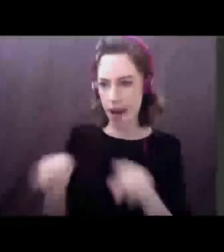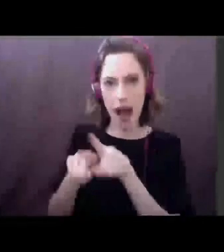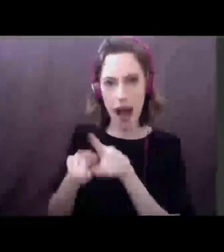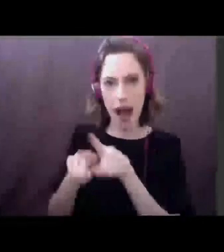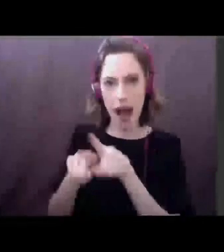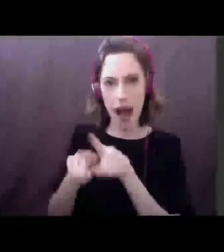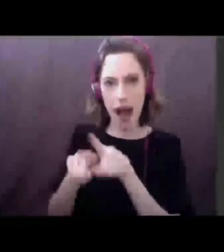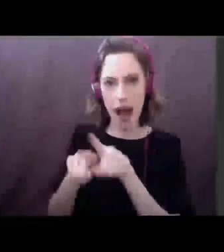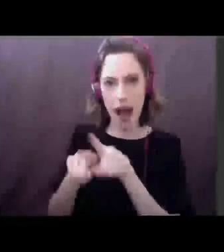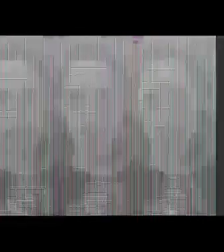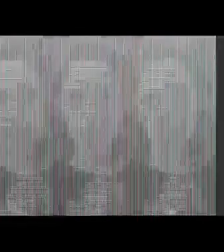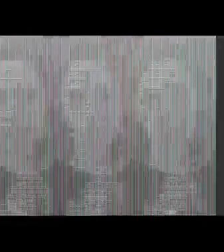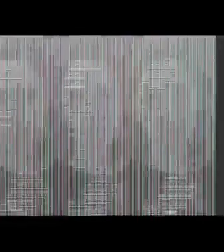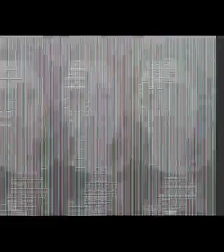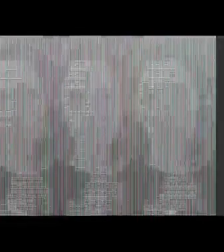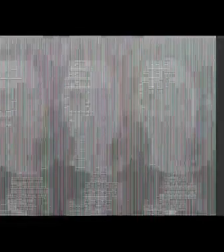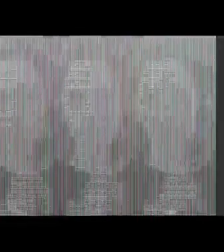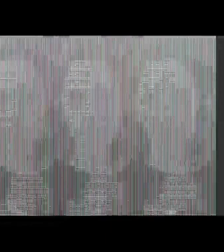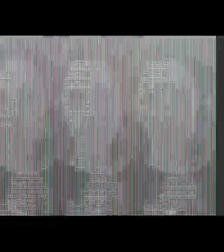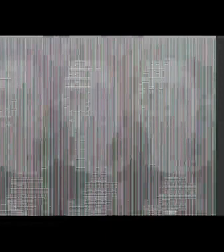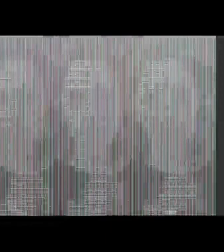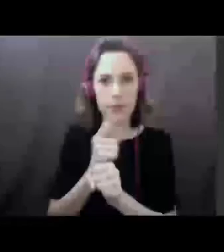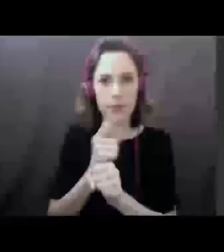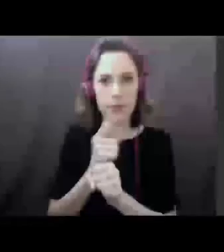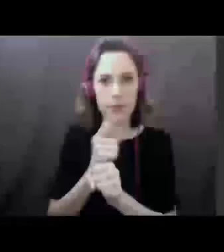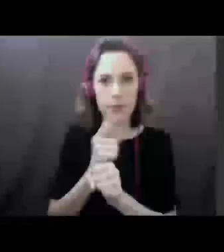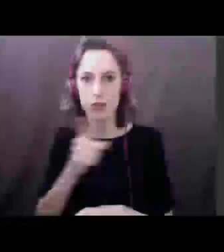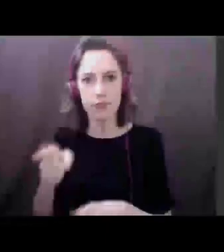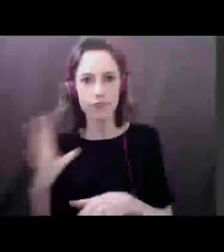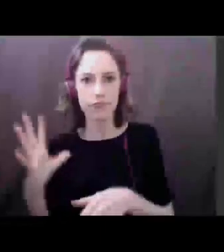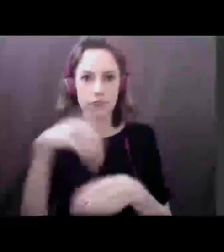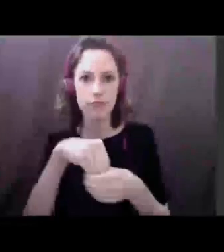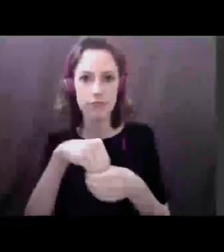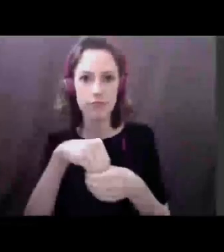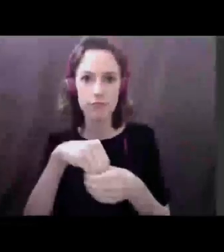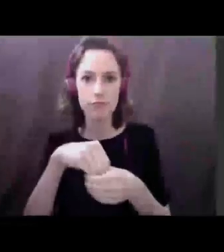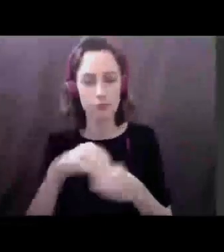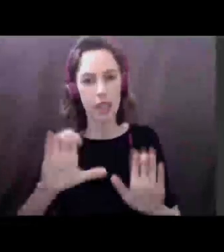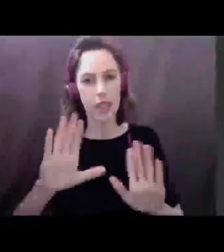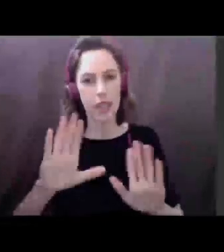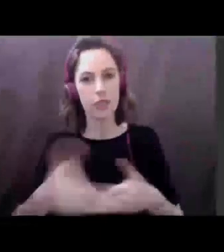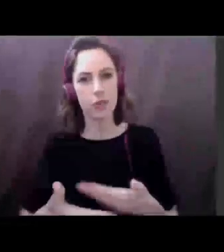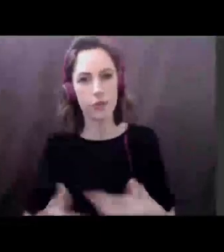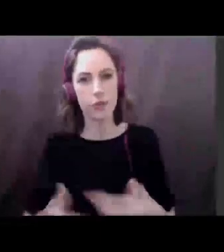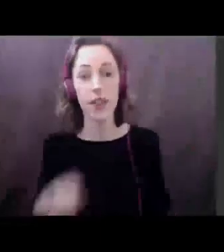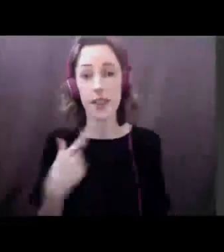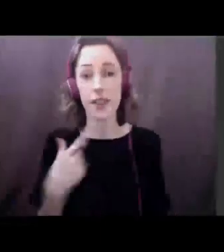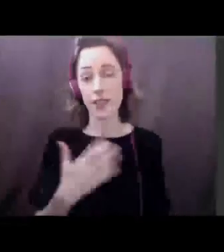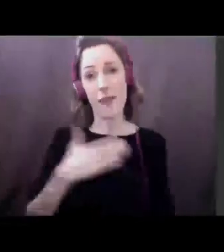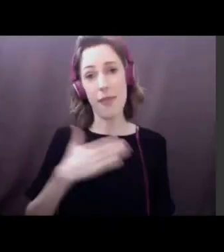answer any questions that you may have.